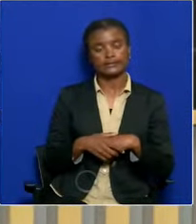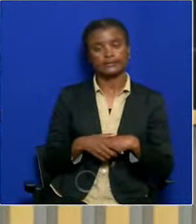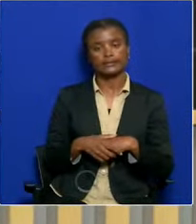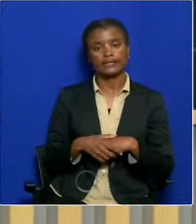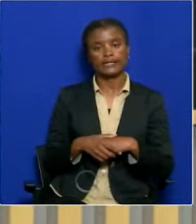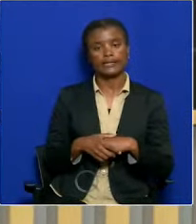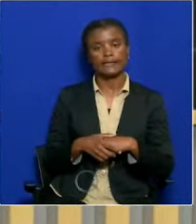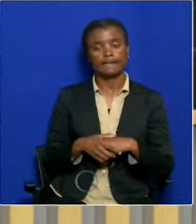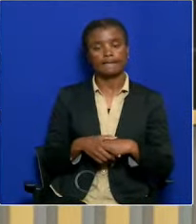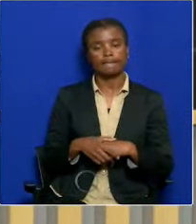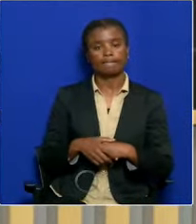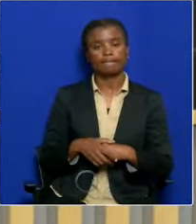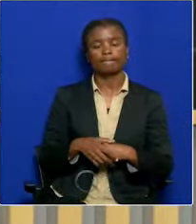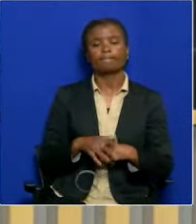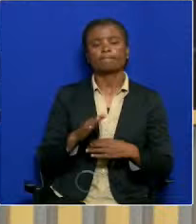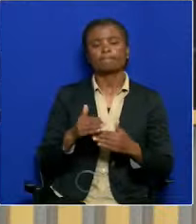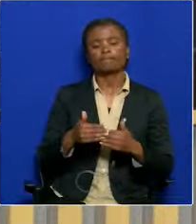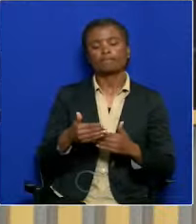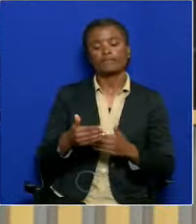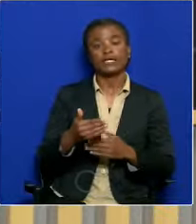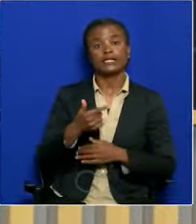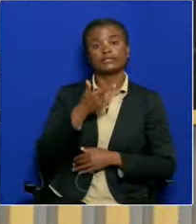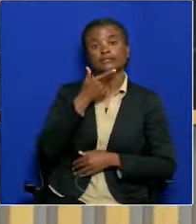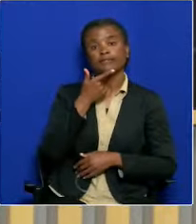In December,